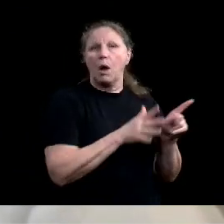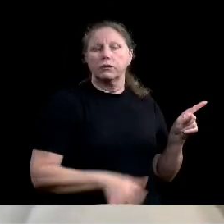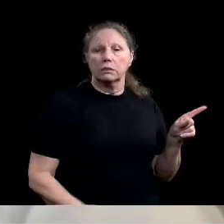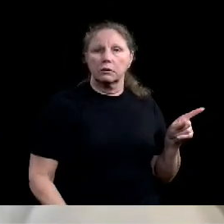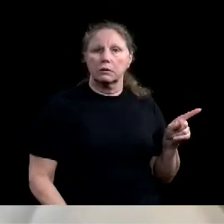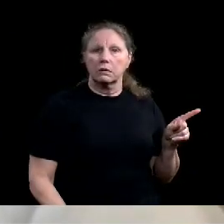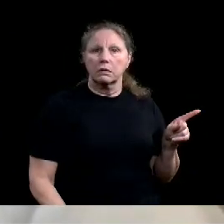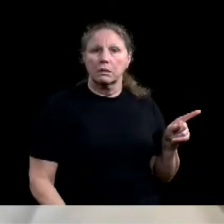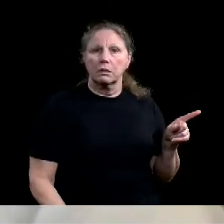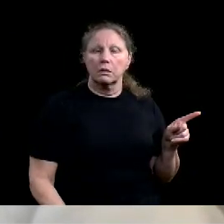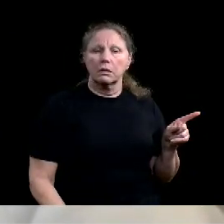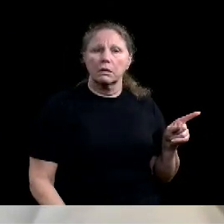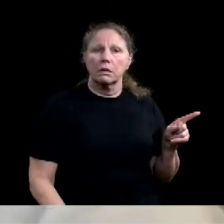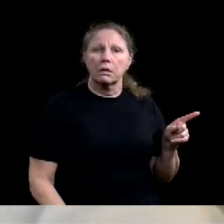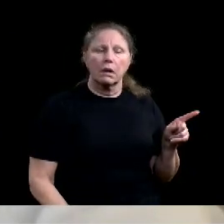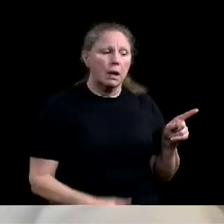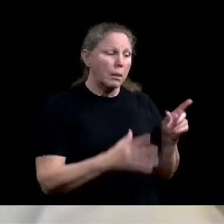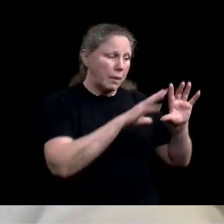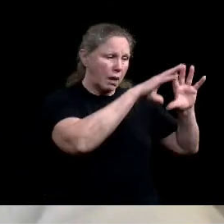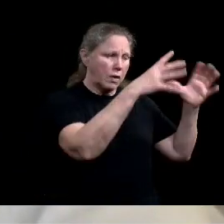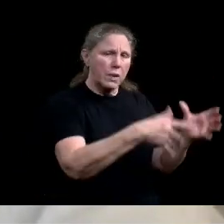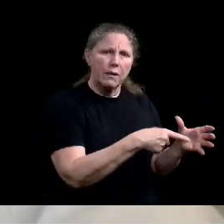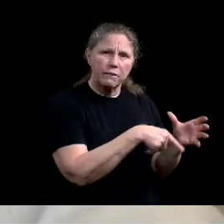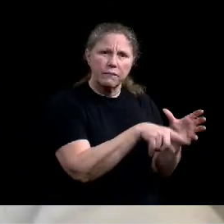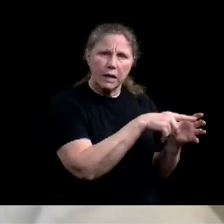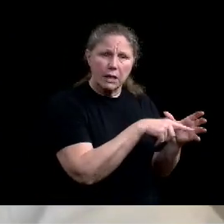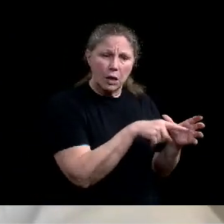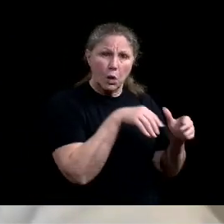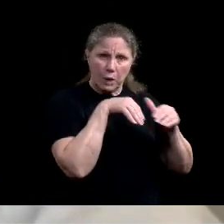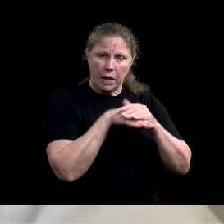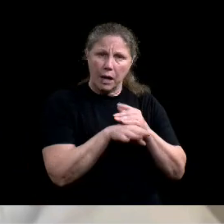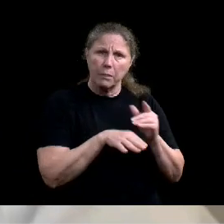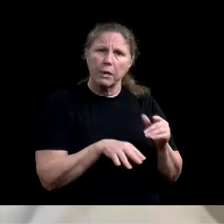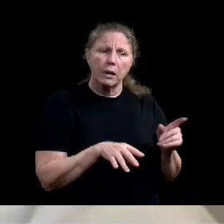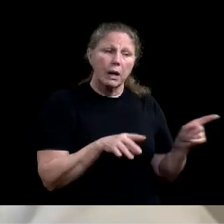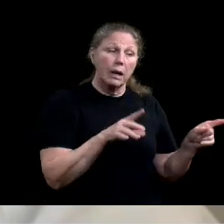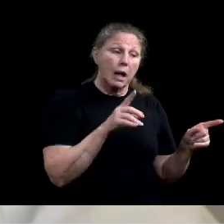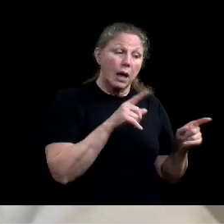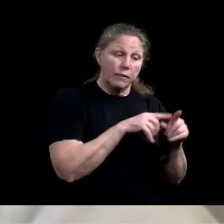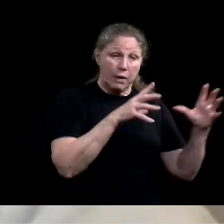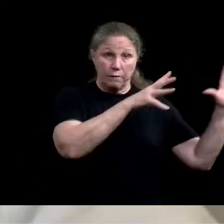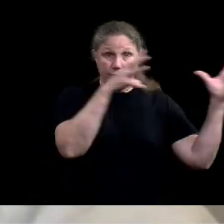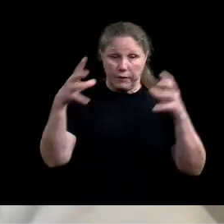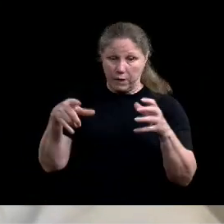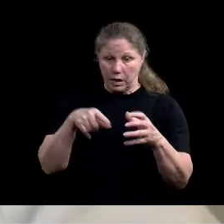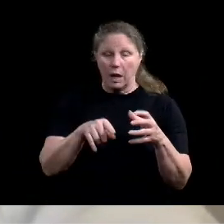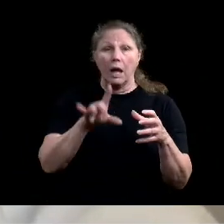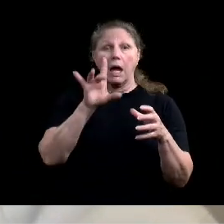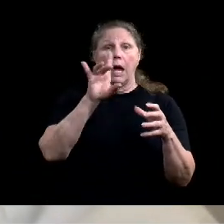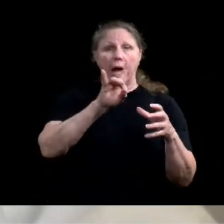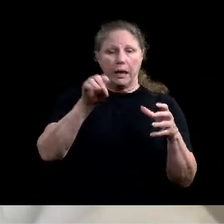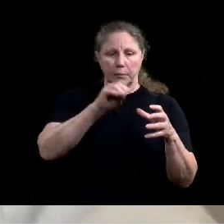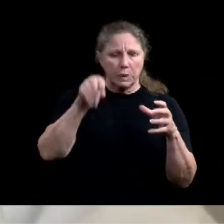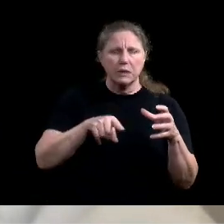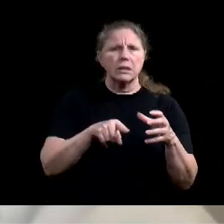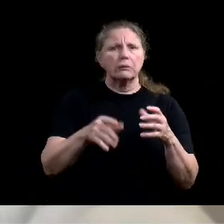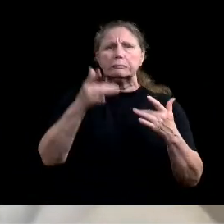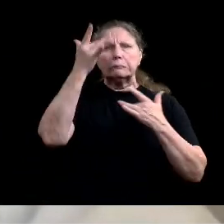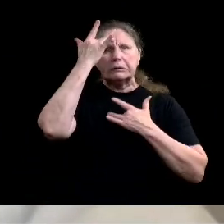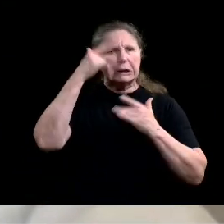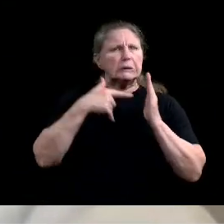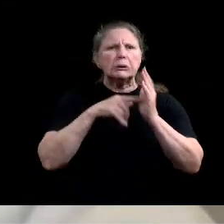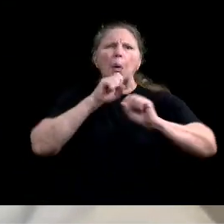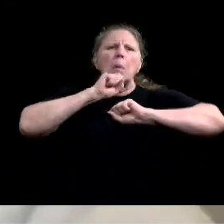came in, 88% of that group didn't have any symptoms at all. So again, 88% of those who